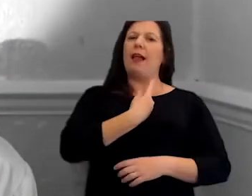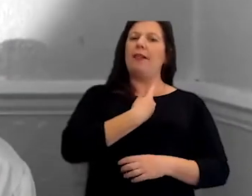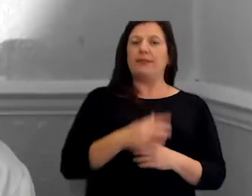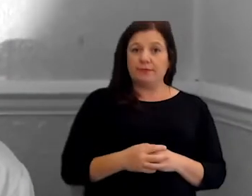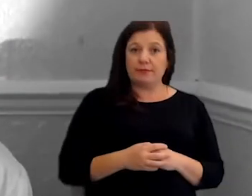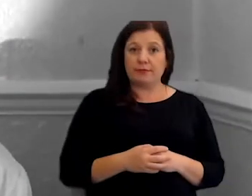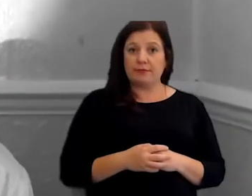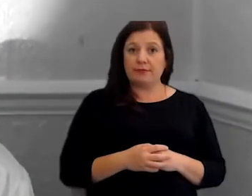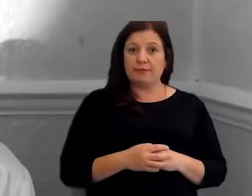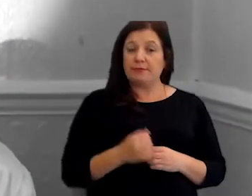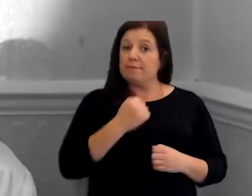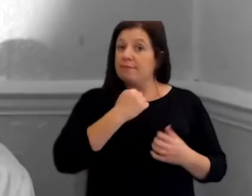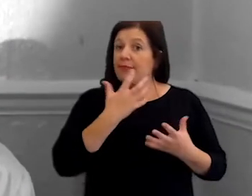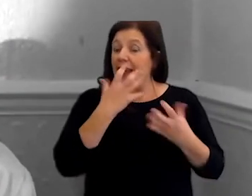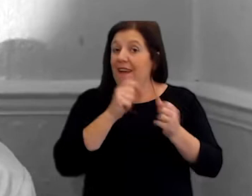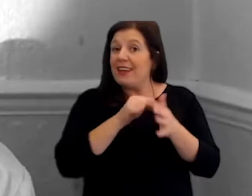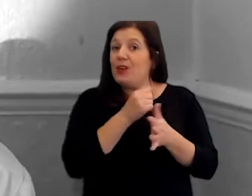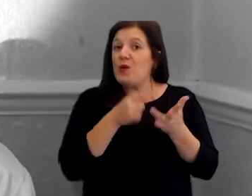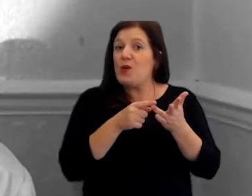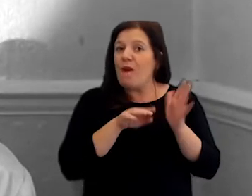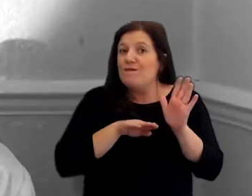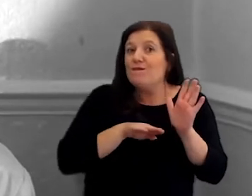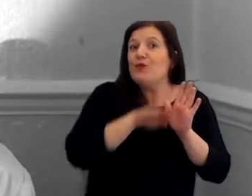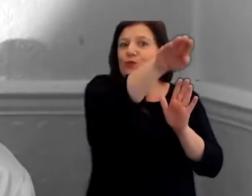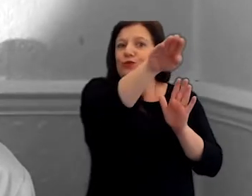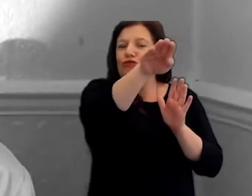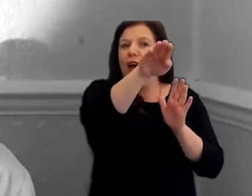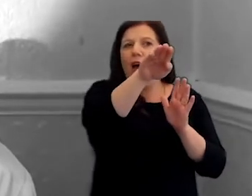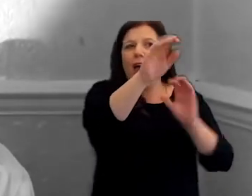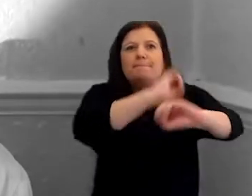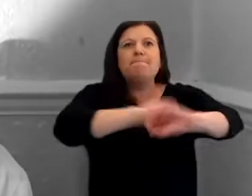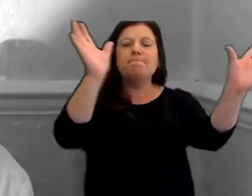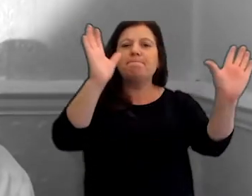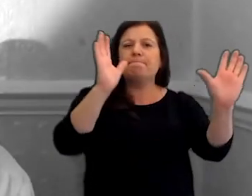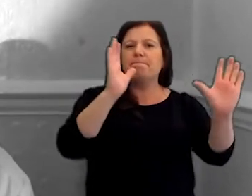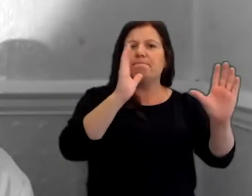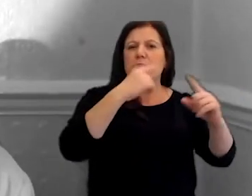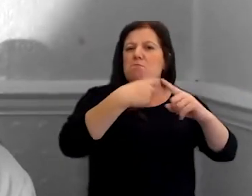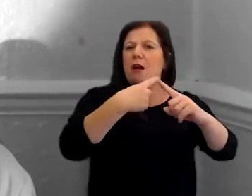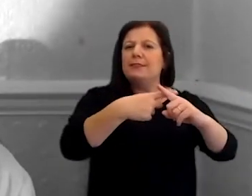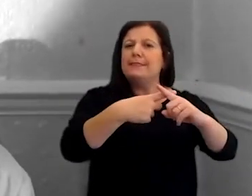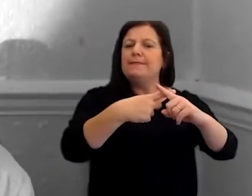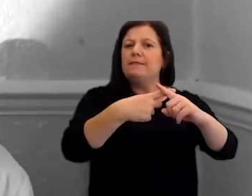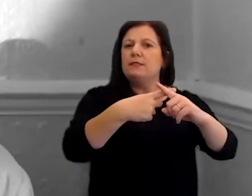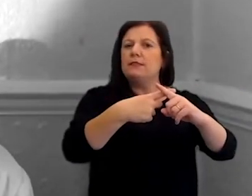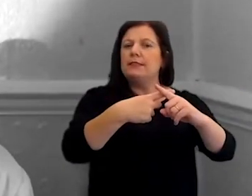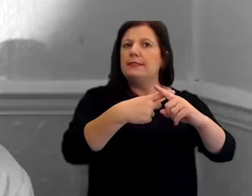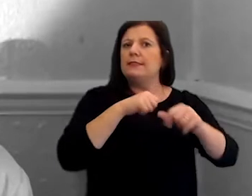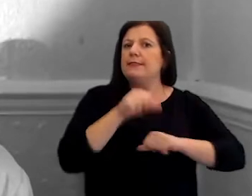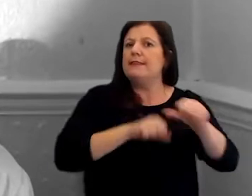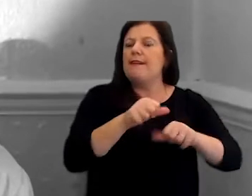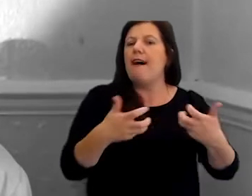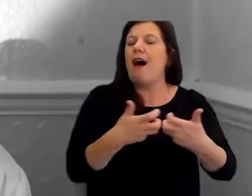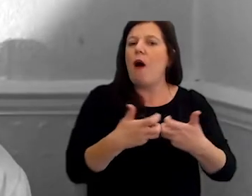continue in our ambitions for Ego's long-term and very bright future, we need